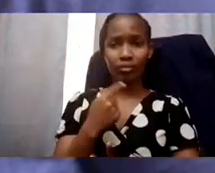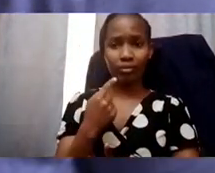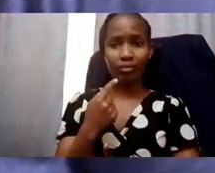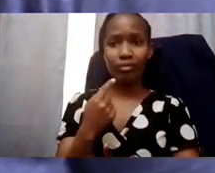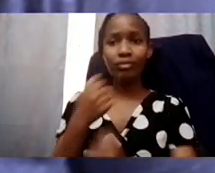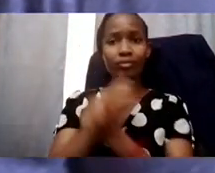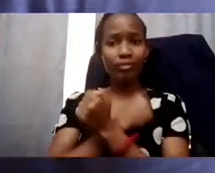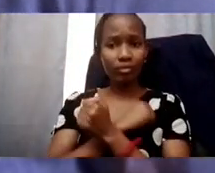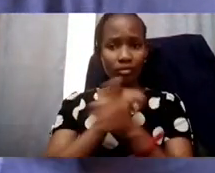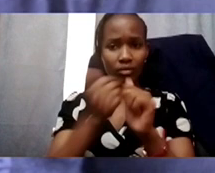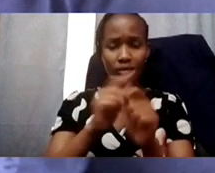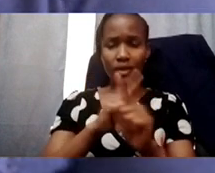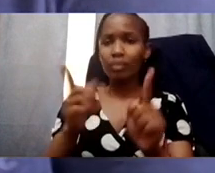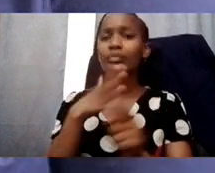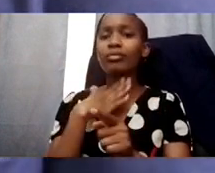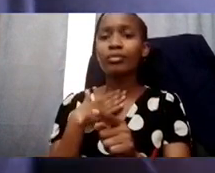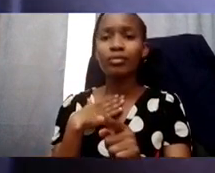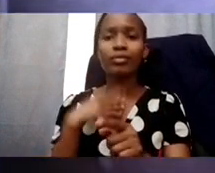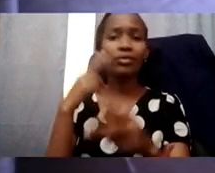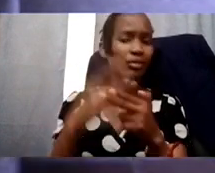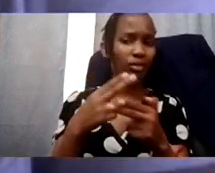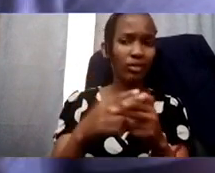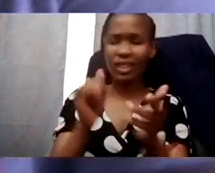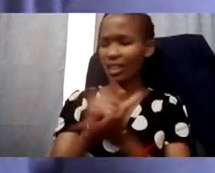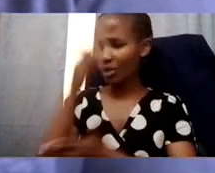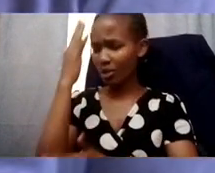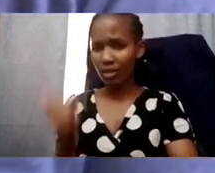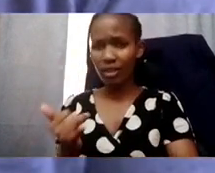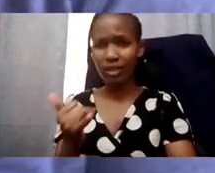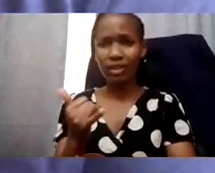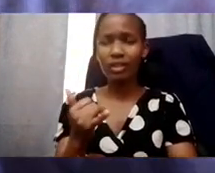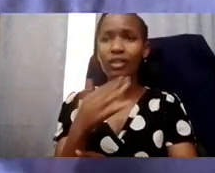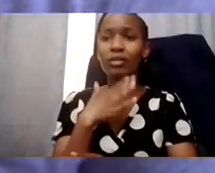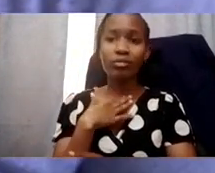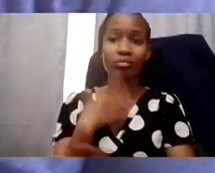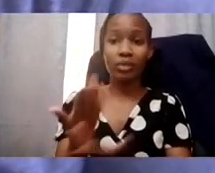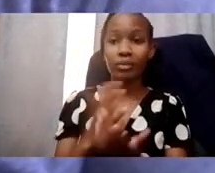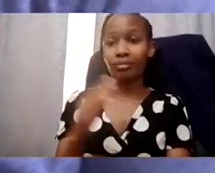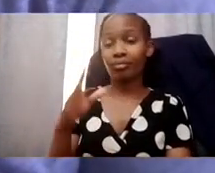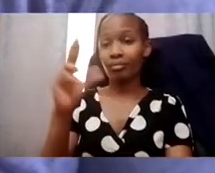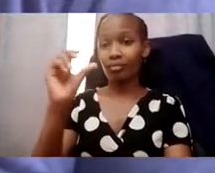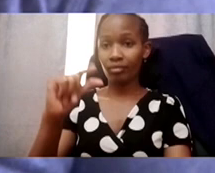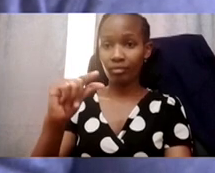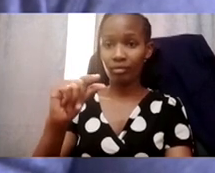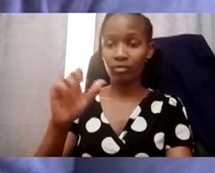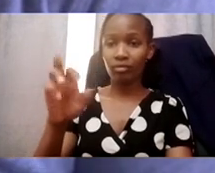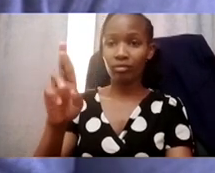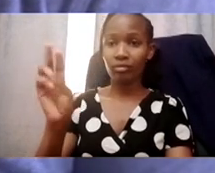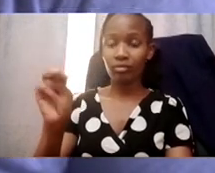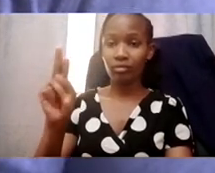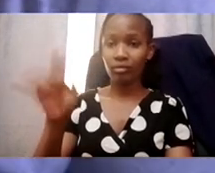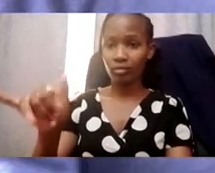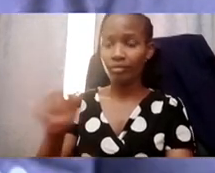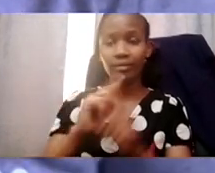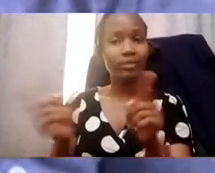for a name, and that's why I was fighting. I could have run for England, I could have run for Germany, because I had issue with my federation. But I said,